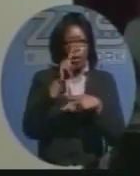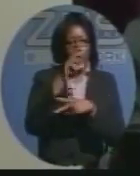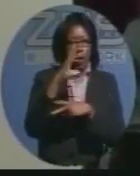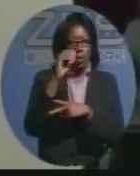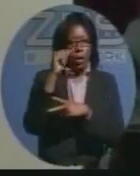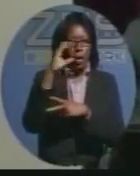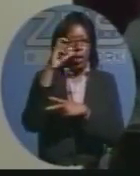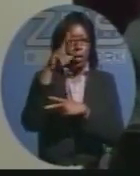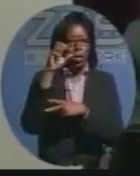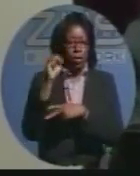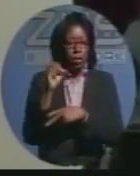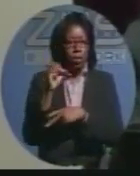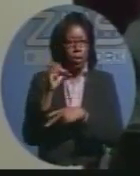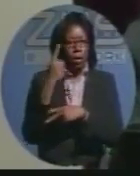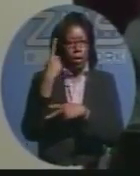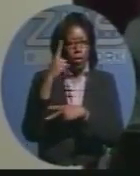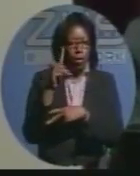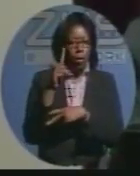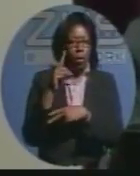land